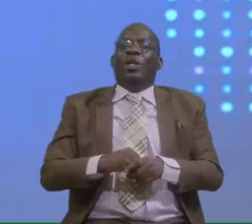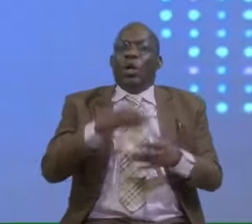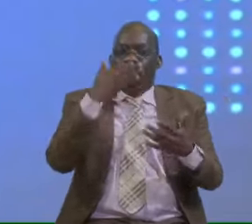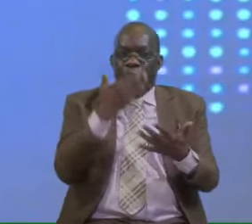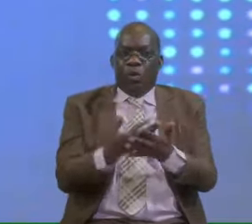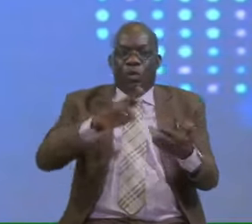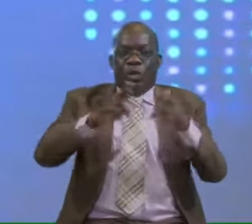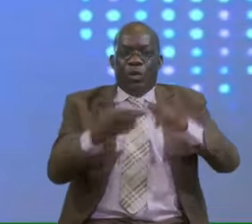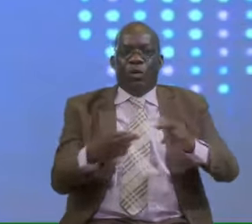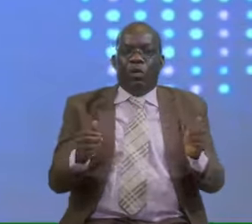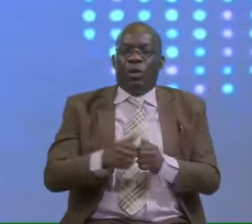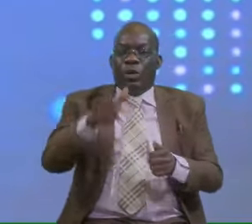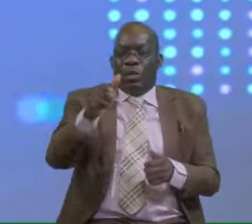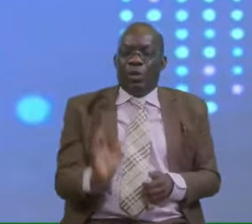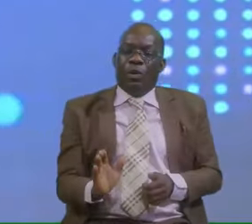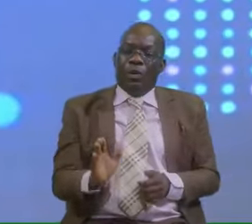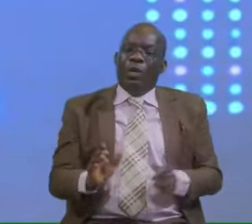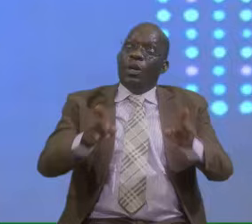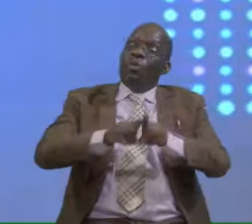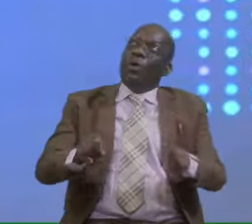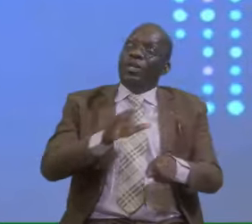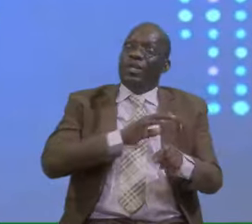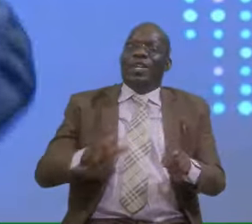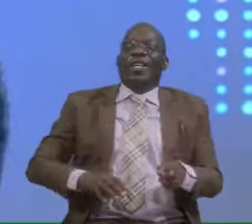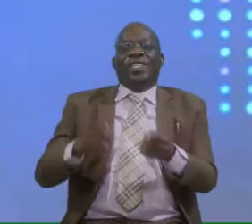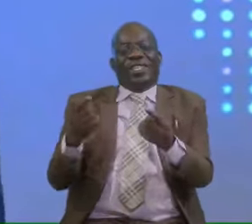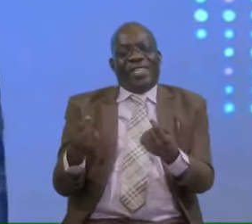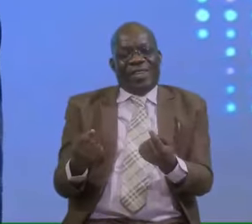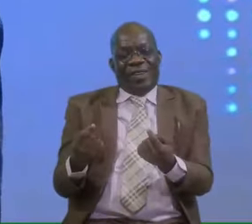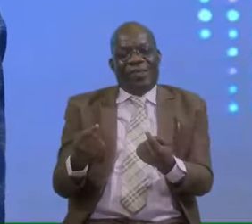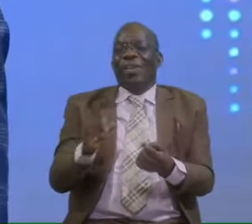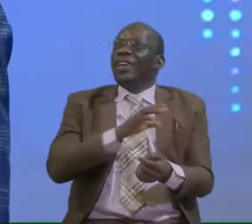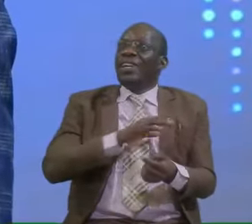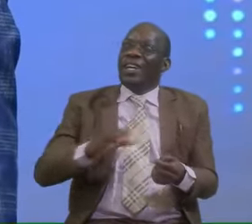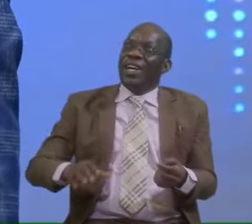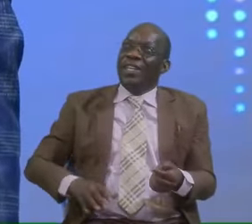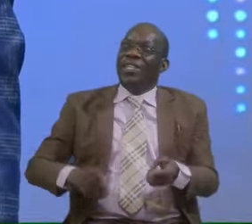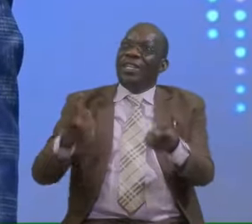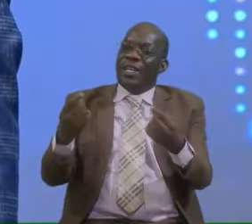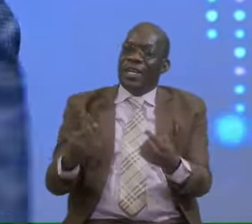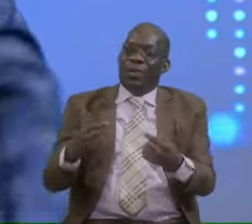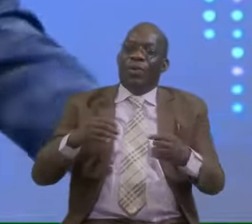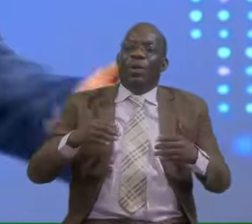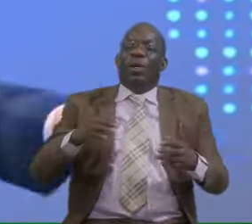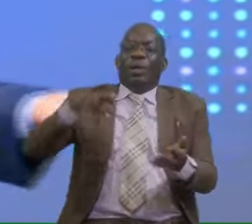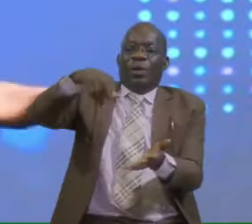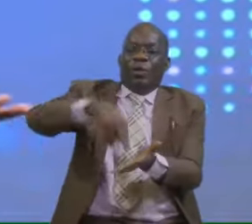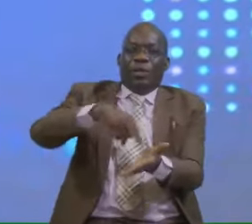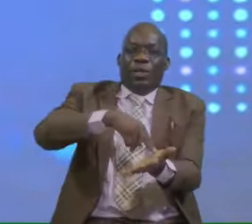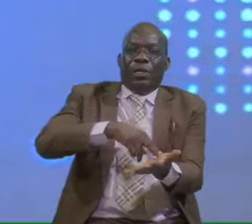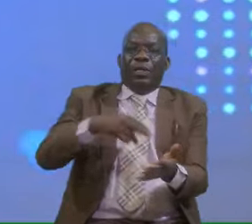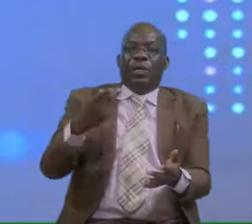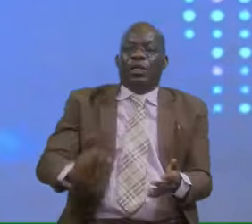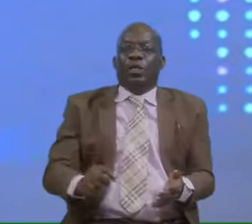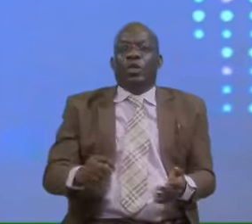holy God. But Christ came. Christ came representing the holiness of God.